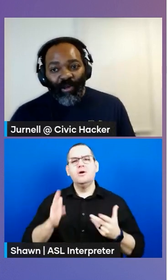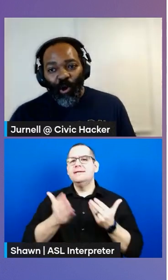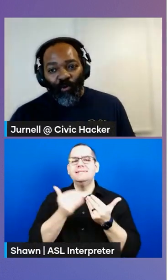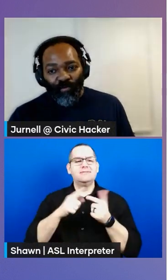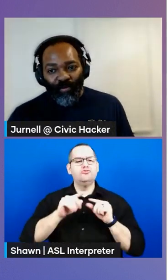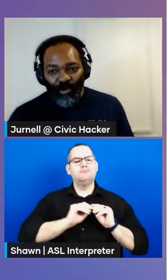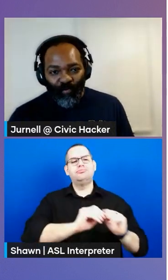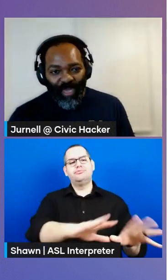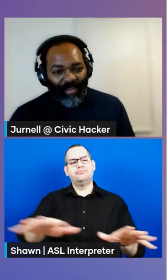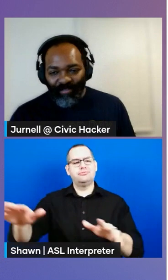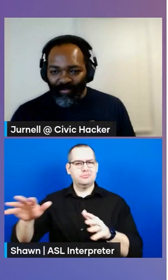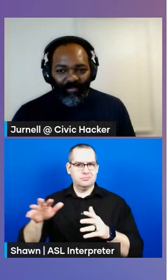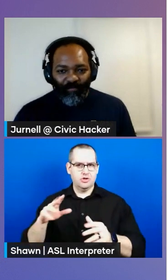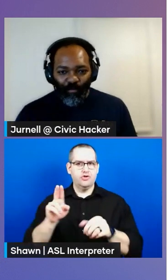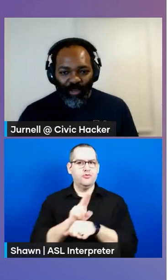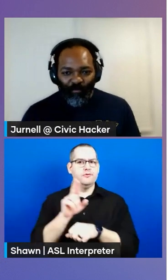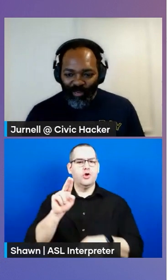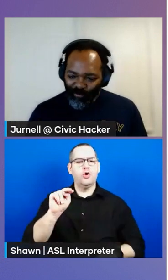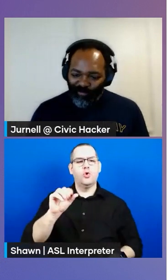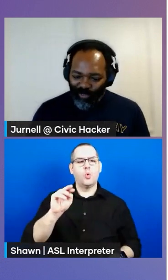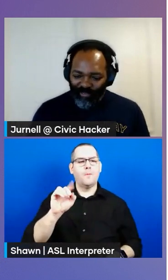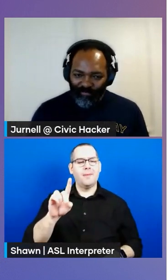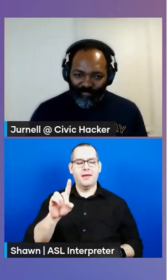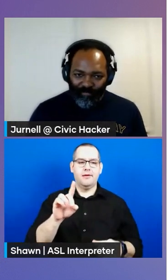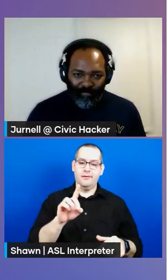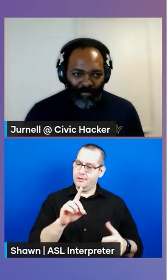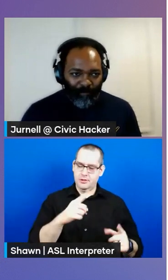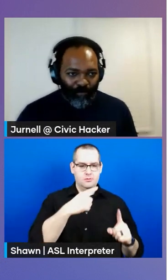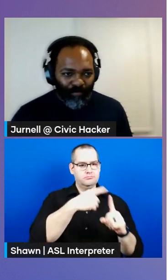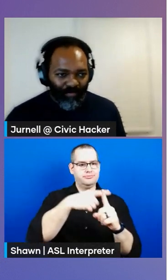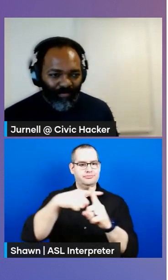easily over Nomad. Win, win, win, win.